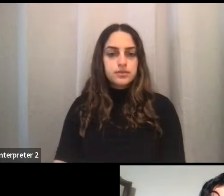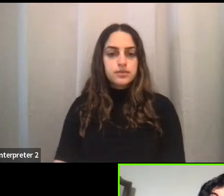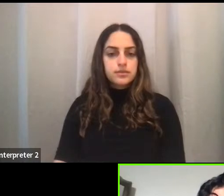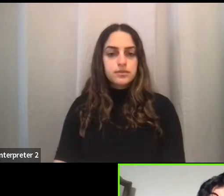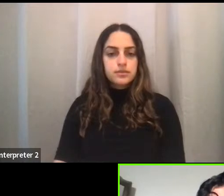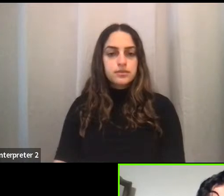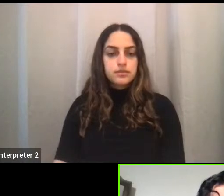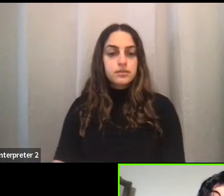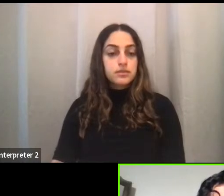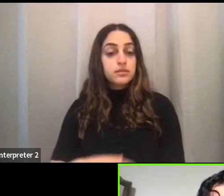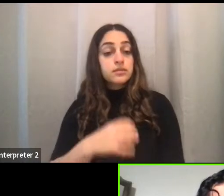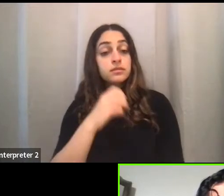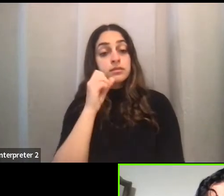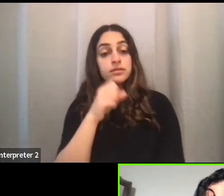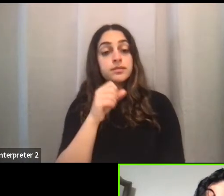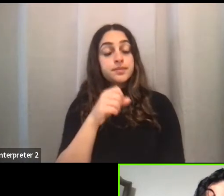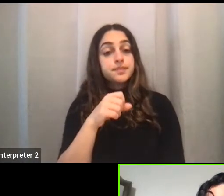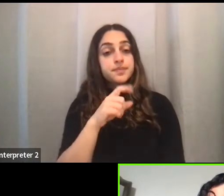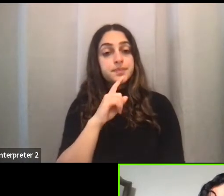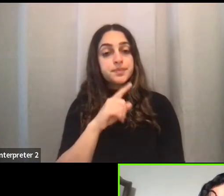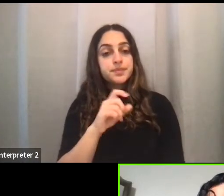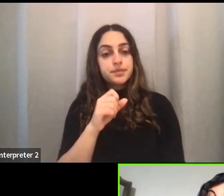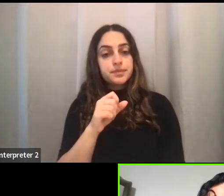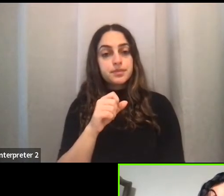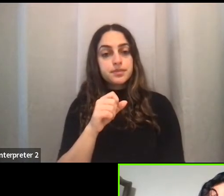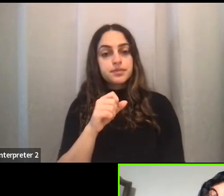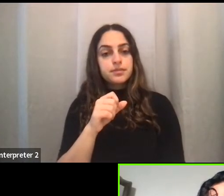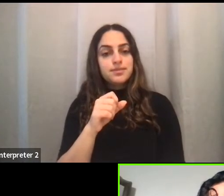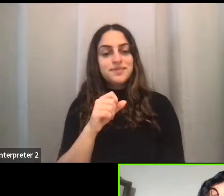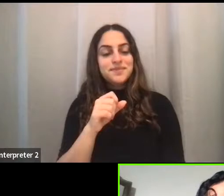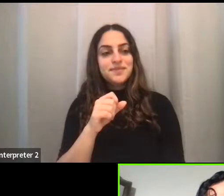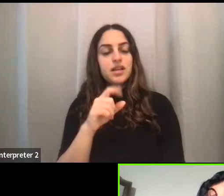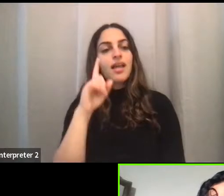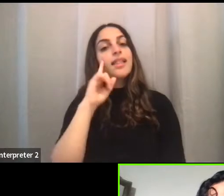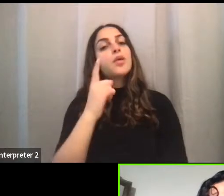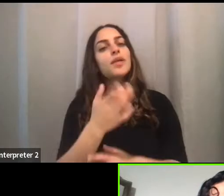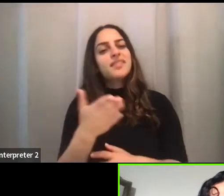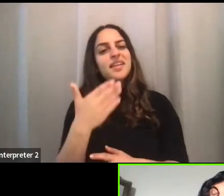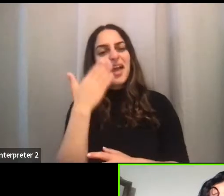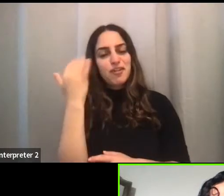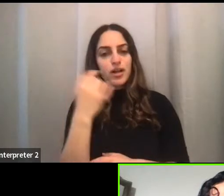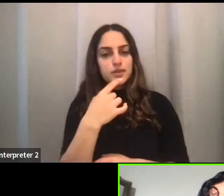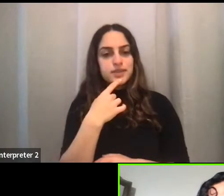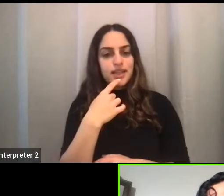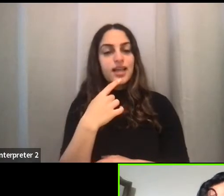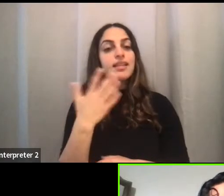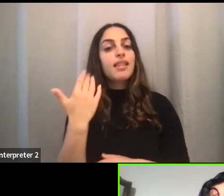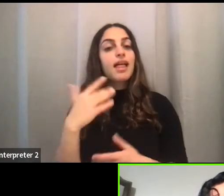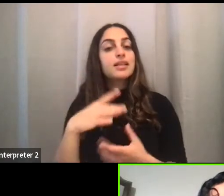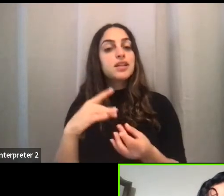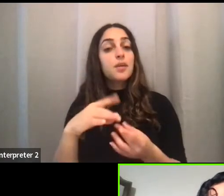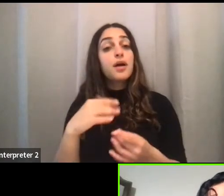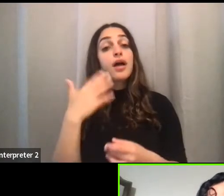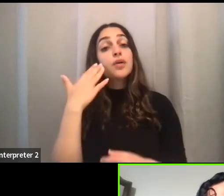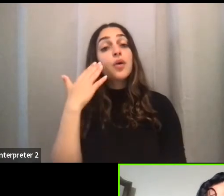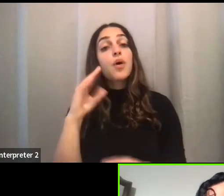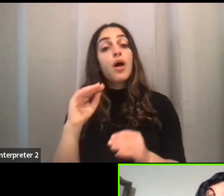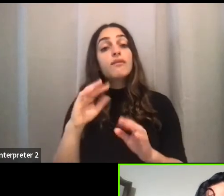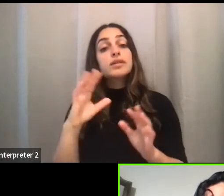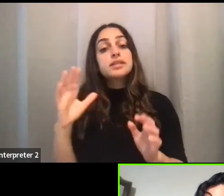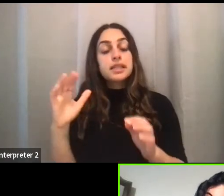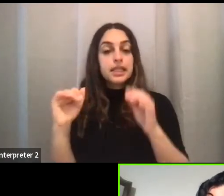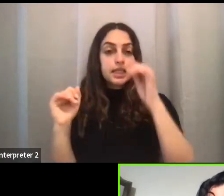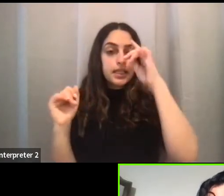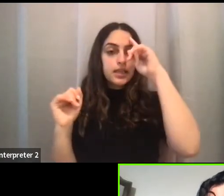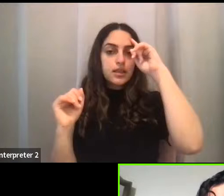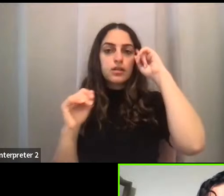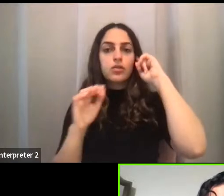um yeah definitely um i i think uh you know one of the things that i forgot to say in that last comment is that i know that you know obviously your um